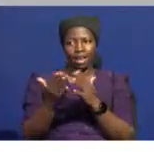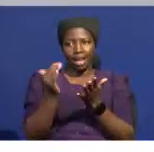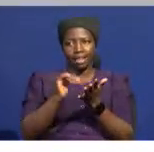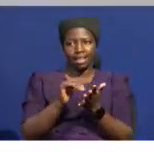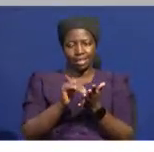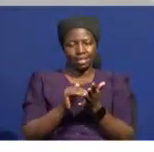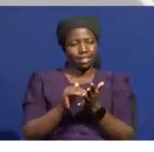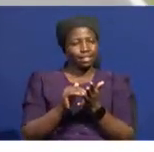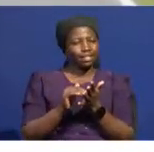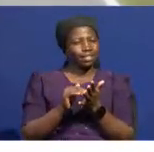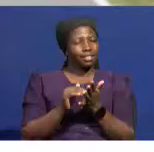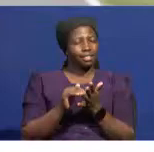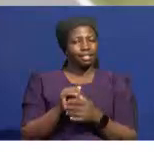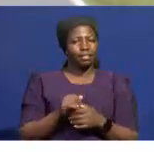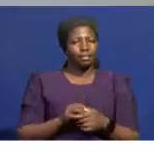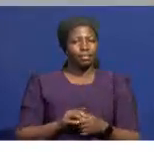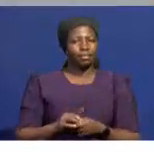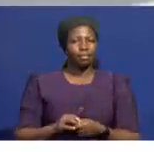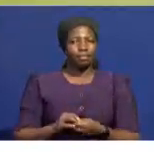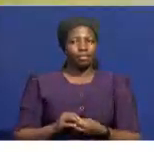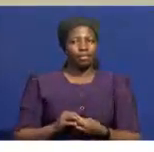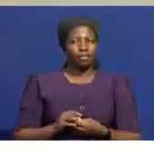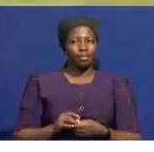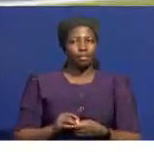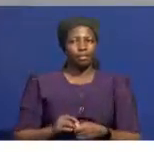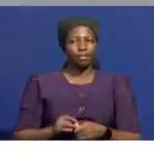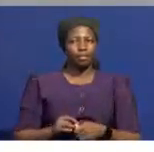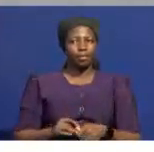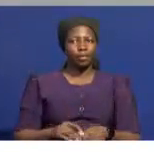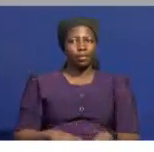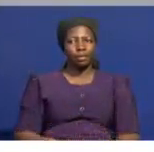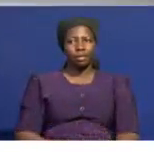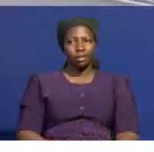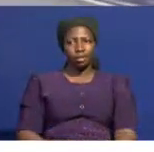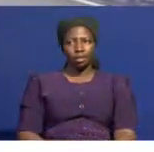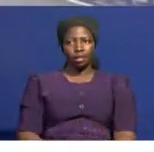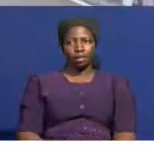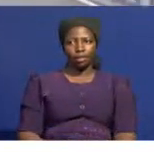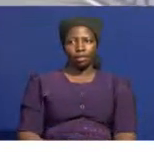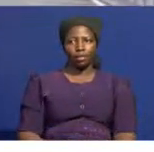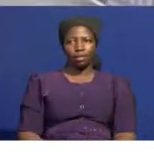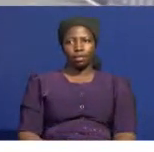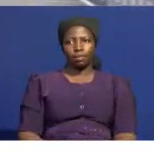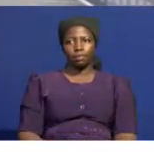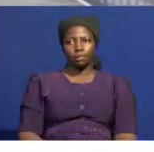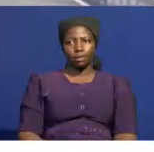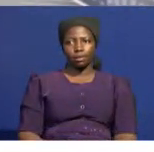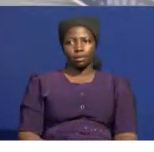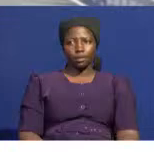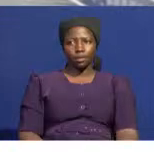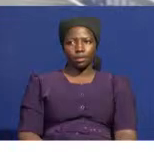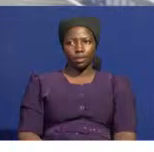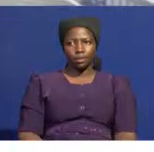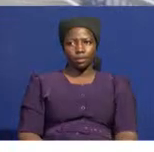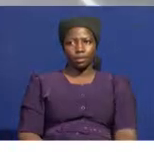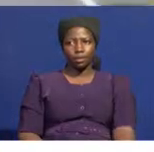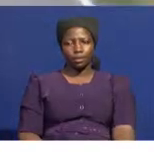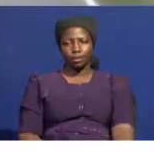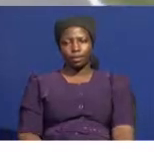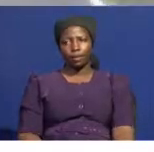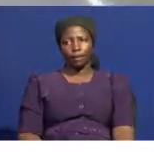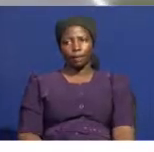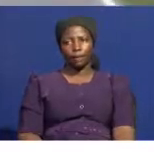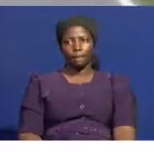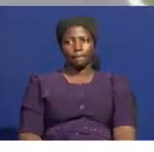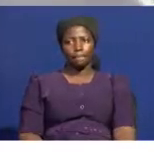7th with Hamilton and 9th with Russell. George Russell has been the lead driver in the field for Mercedes all year long, but